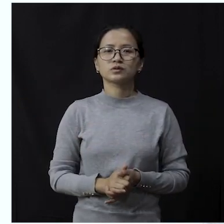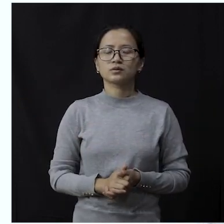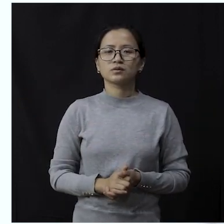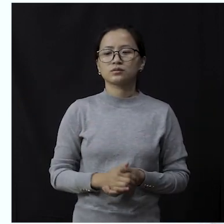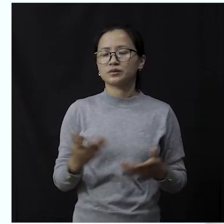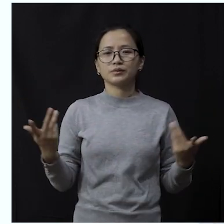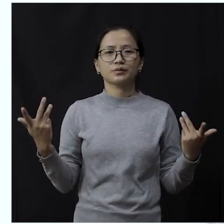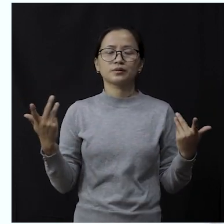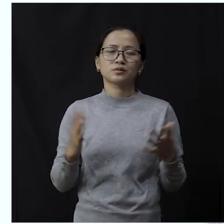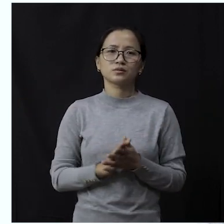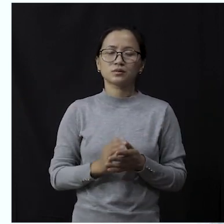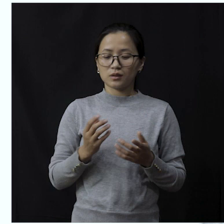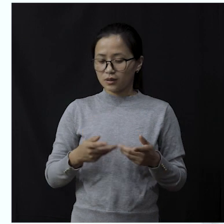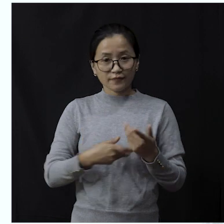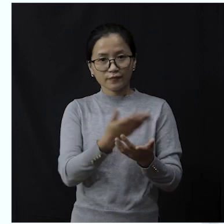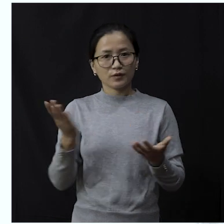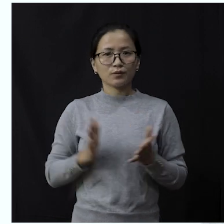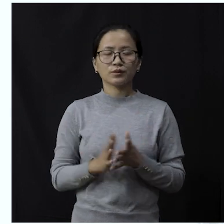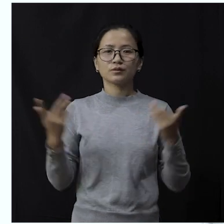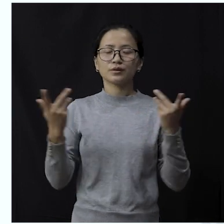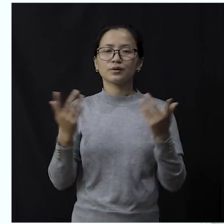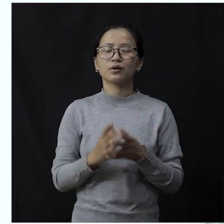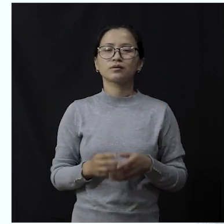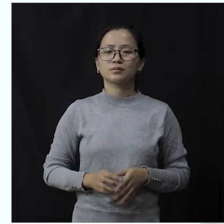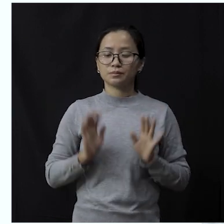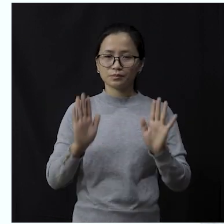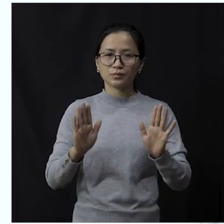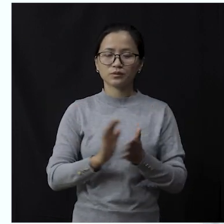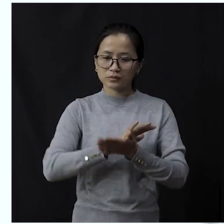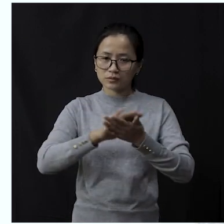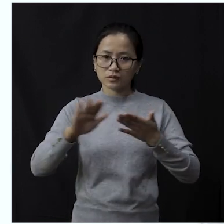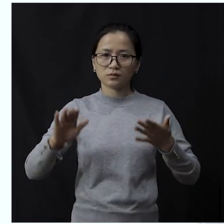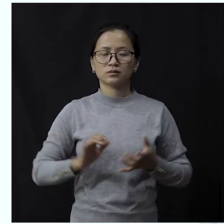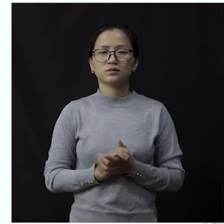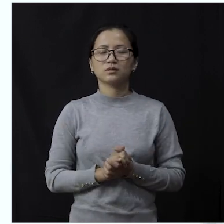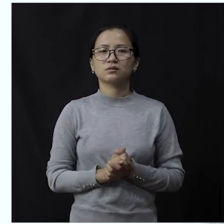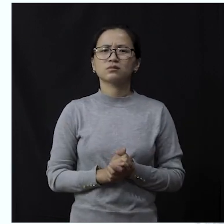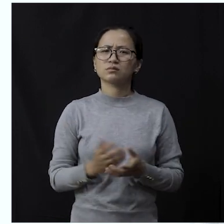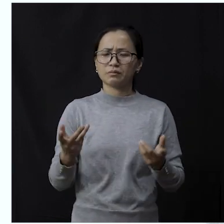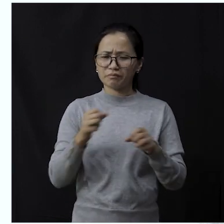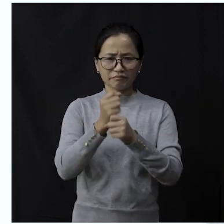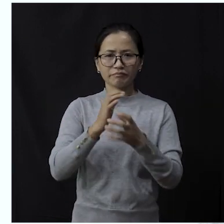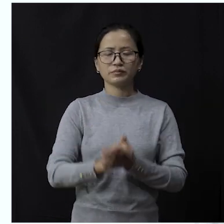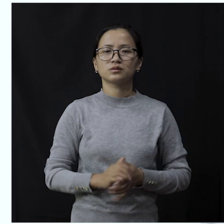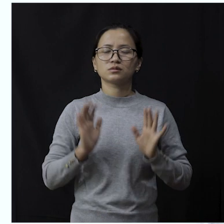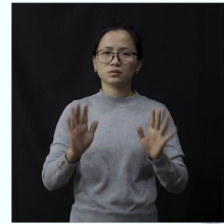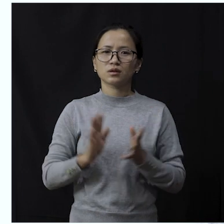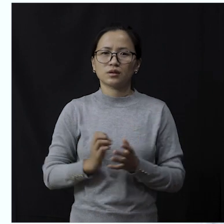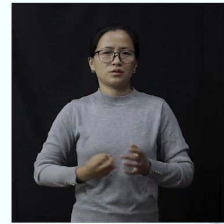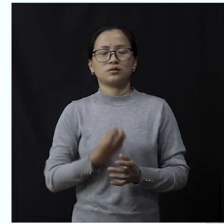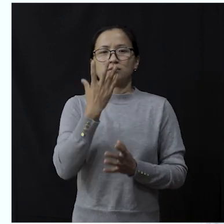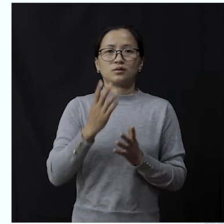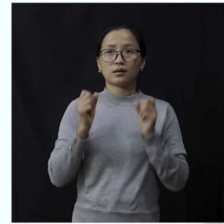were not aware. I'm telling you, they were not aware of what has been done to the tree. They just came as usual,